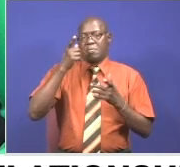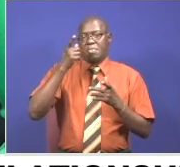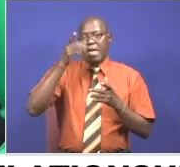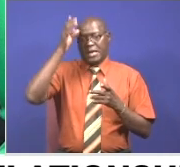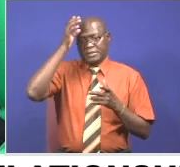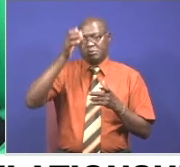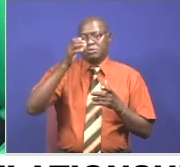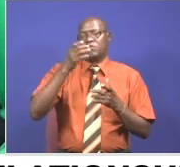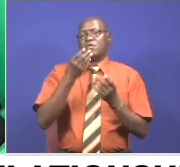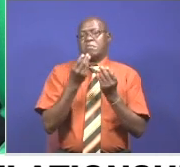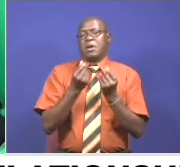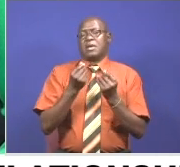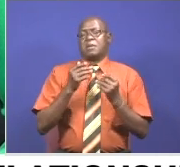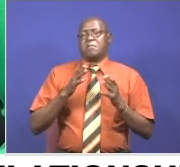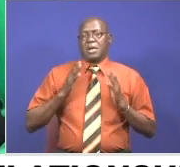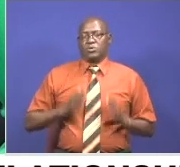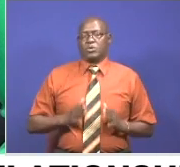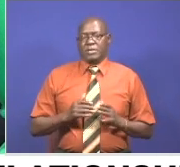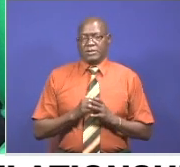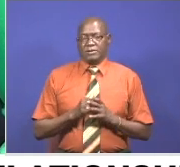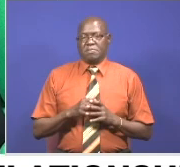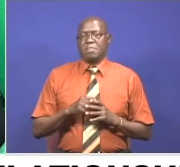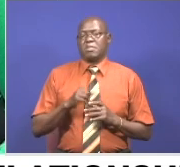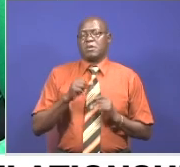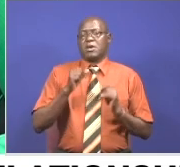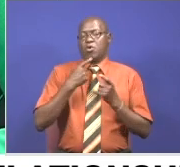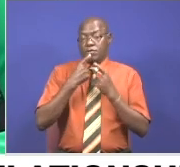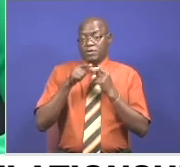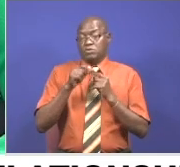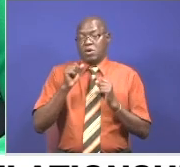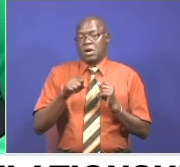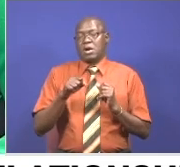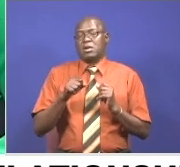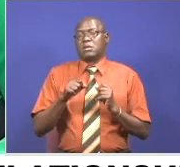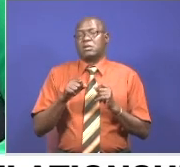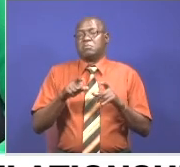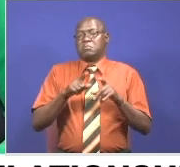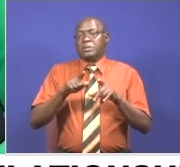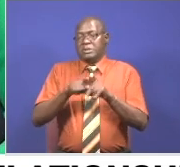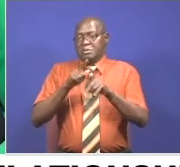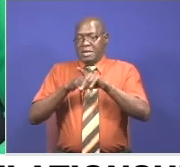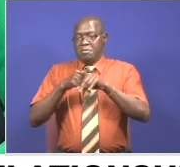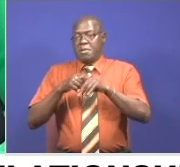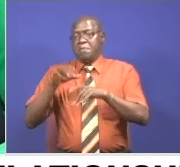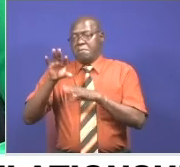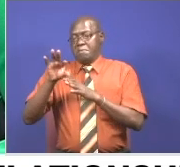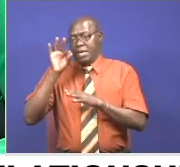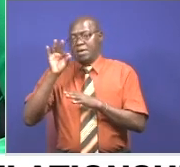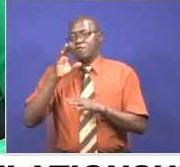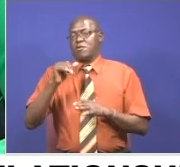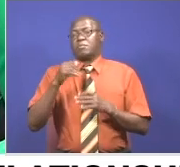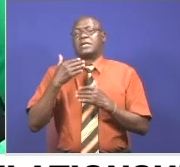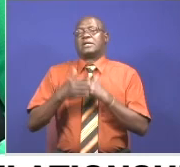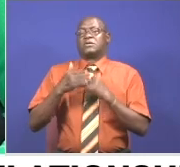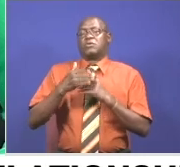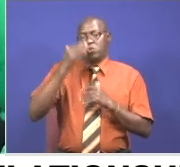is a conversation, but you can also pick from the relationship. As you go on, you can be able to understand and know that